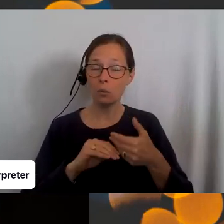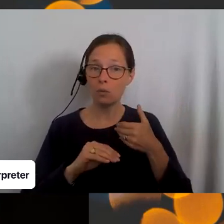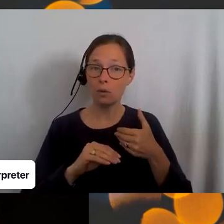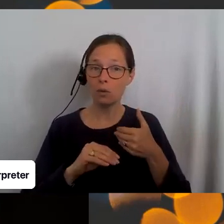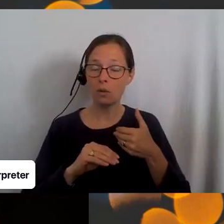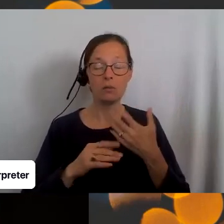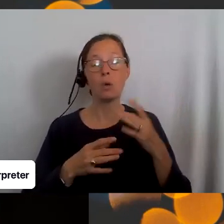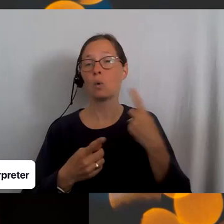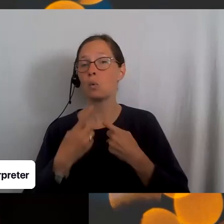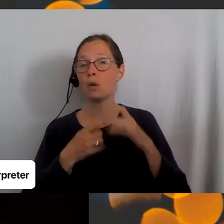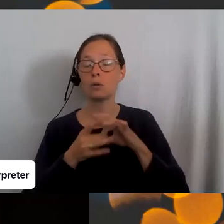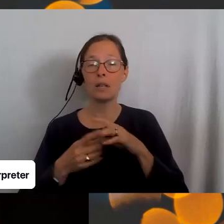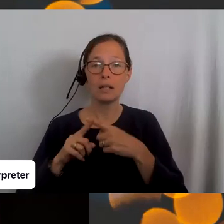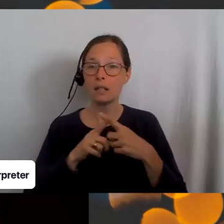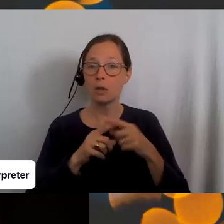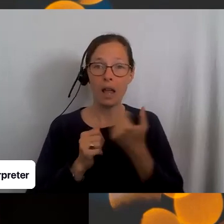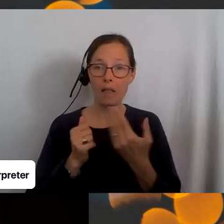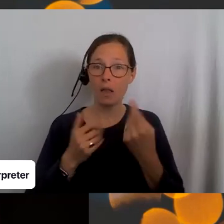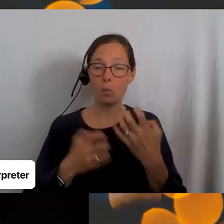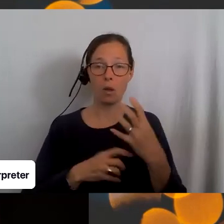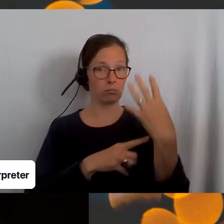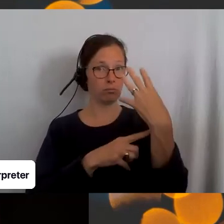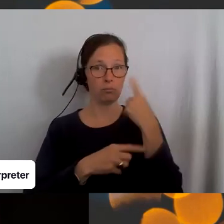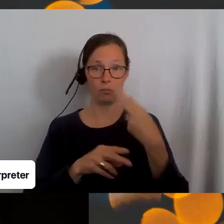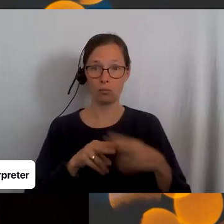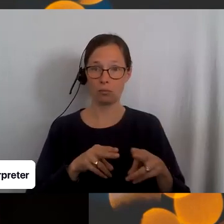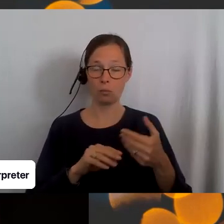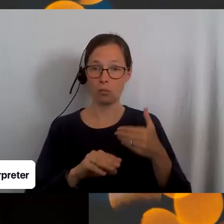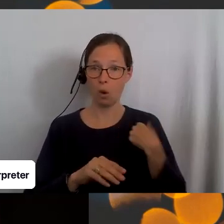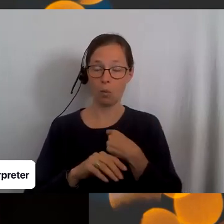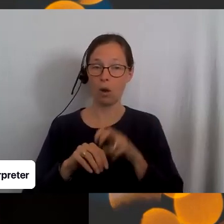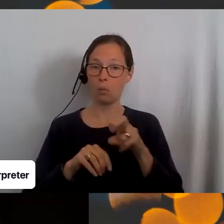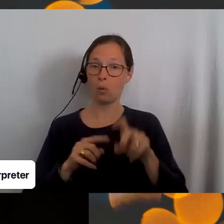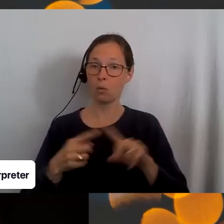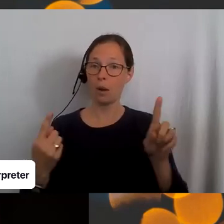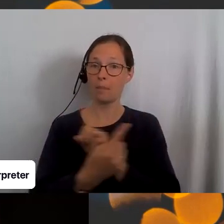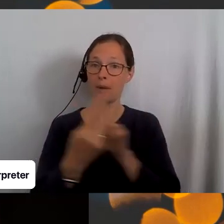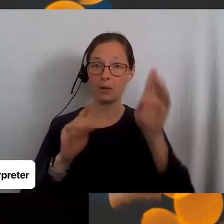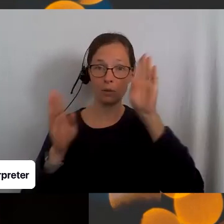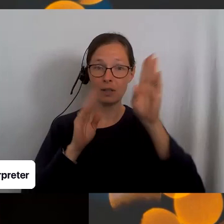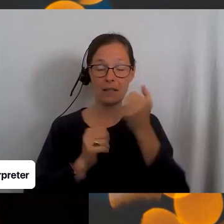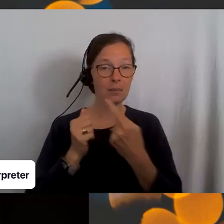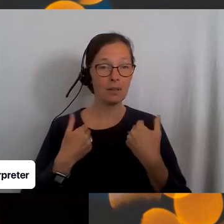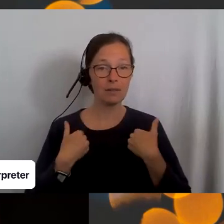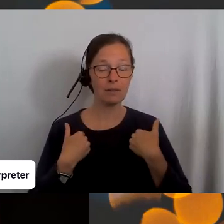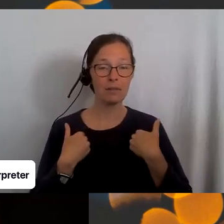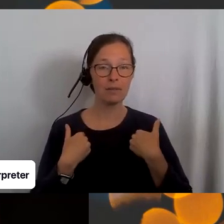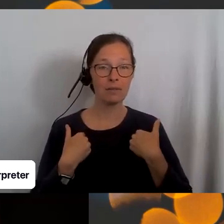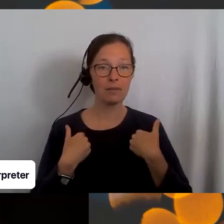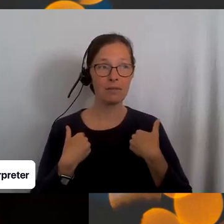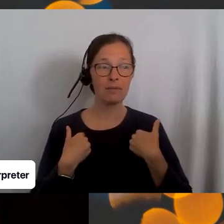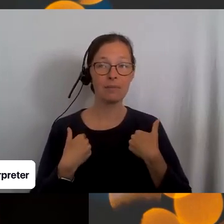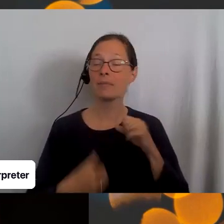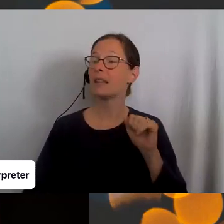about knitting, about anything that you want to come on camera for real quick before we move on to meet and greets? Anybody have Is